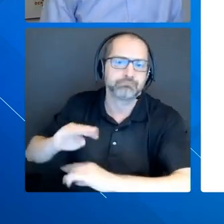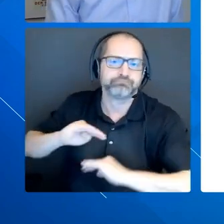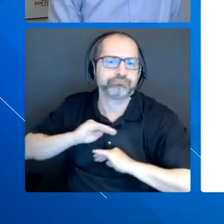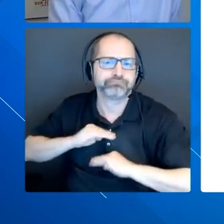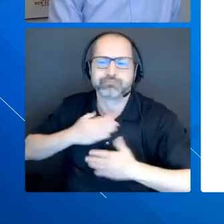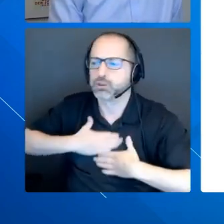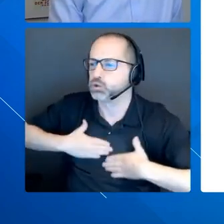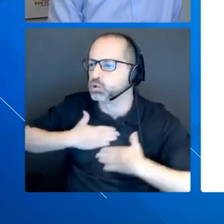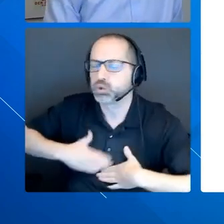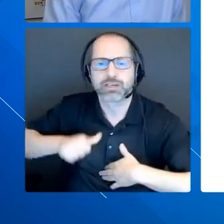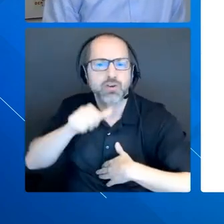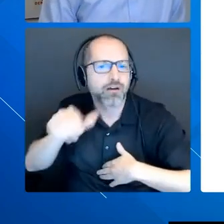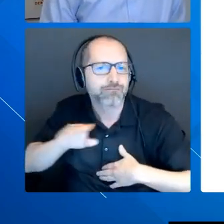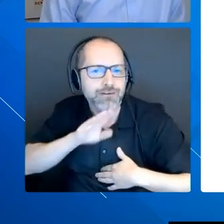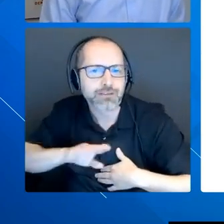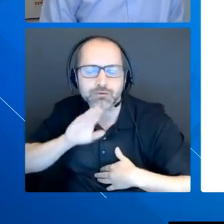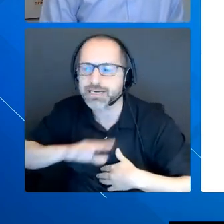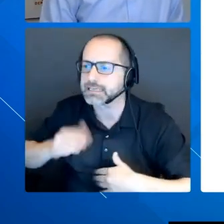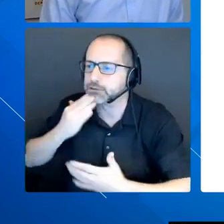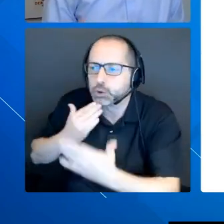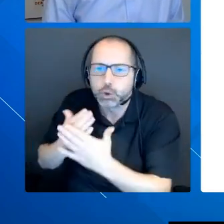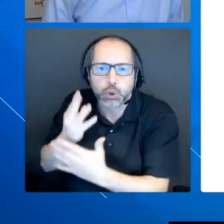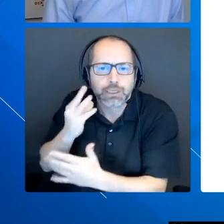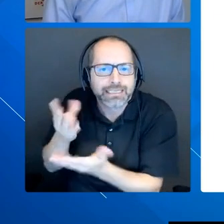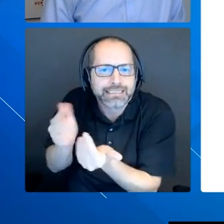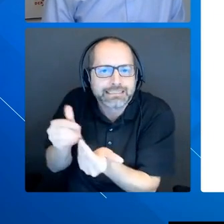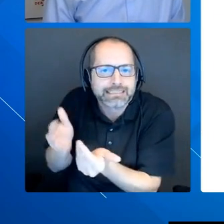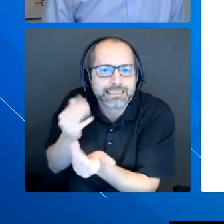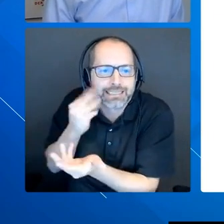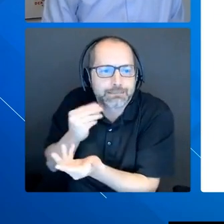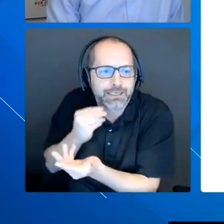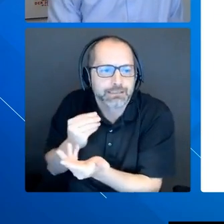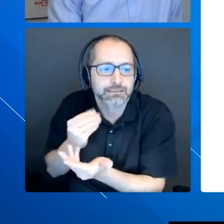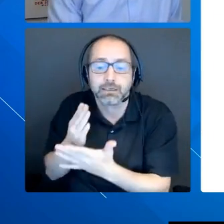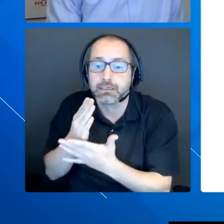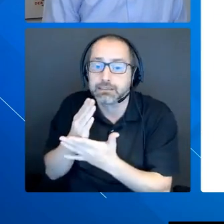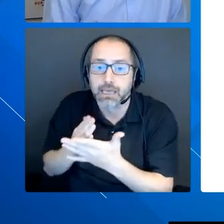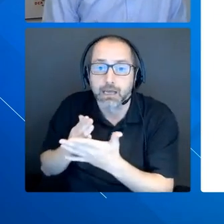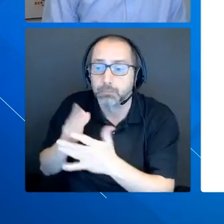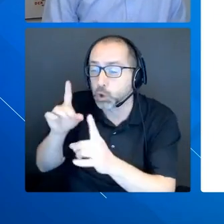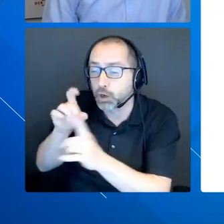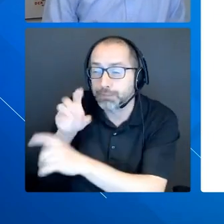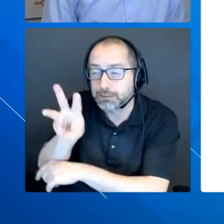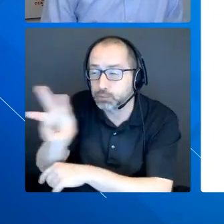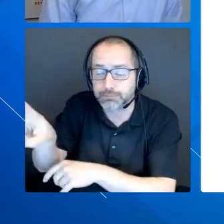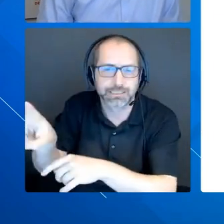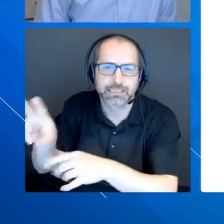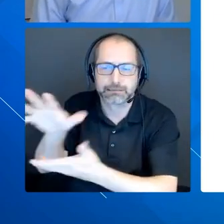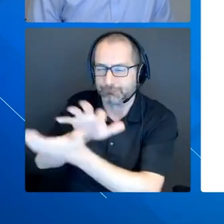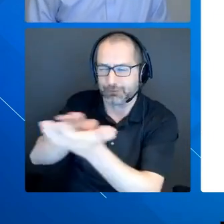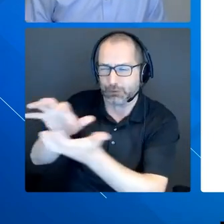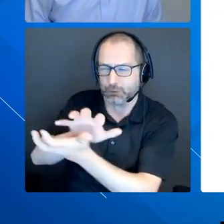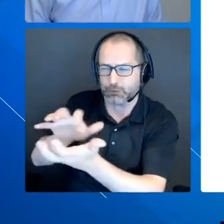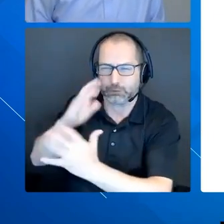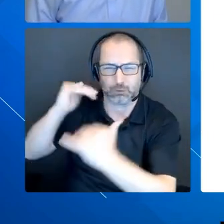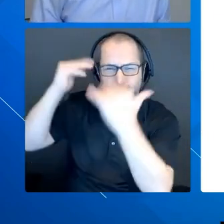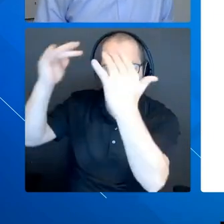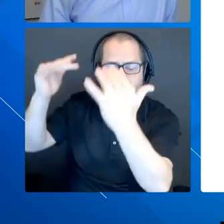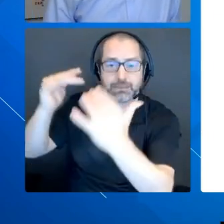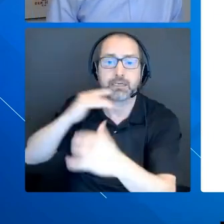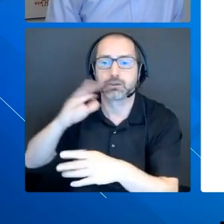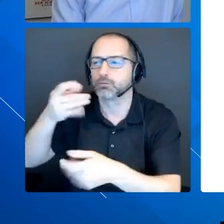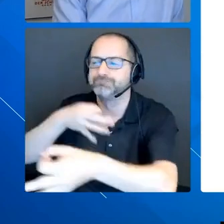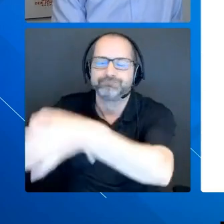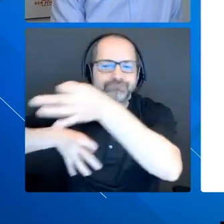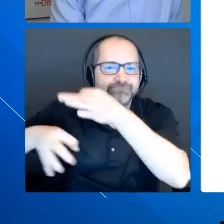should be a good experience for everyone. So roadblock, complex websites confuse or overwhelm me. Solution is don't use them. Use simple, easy to